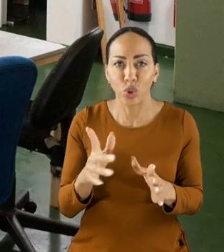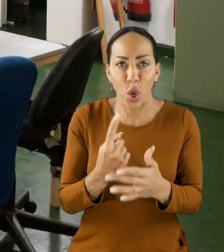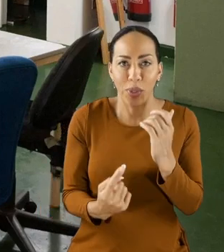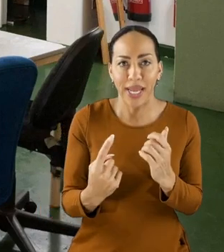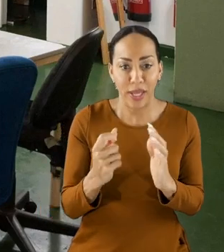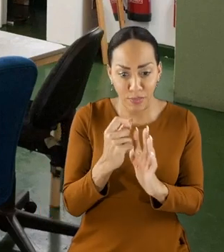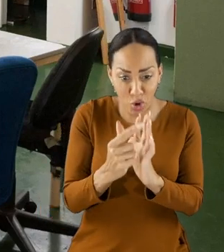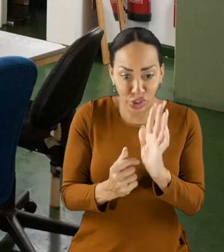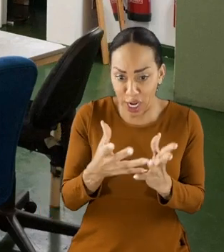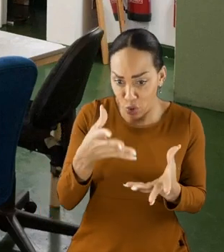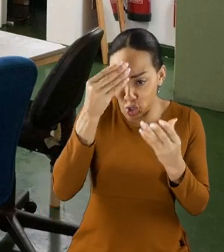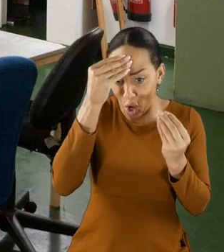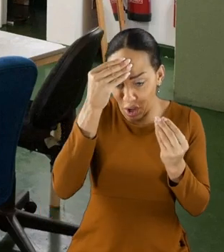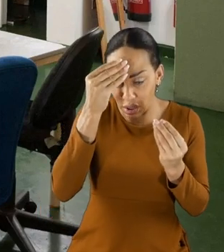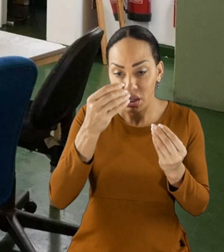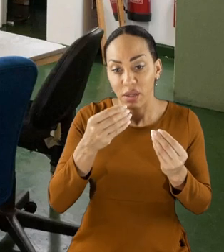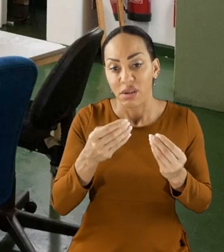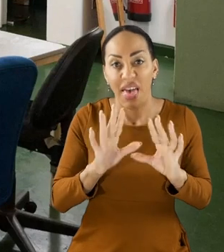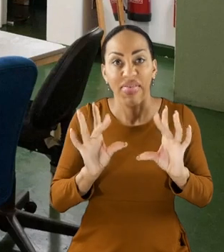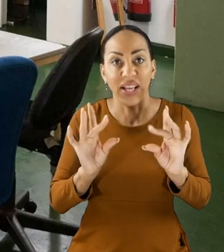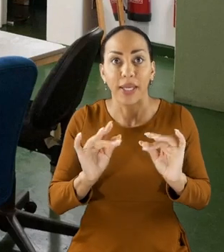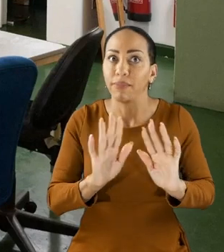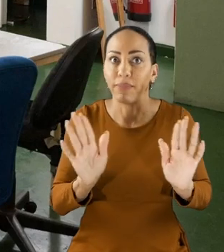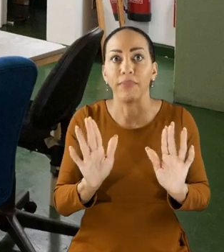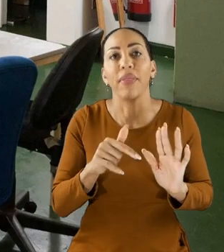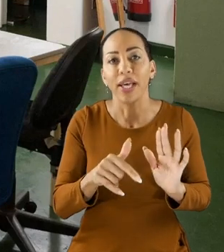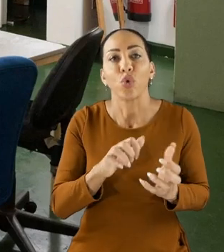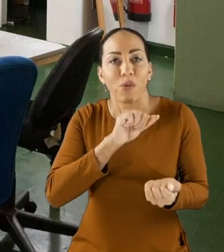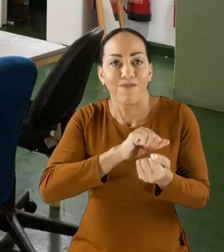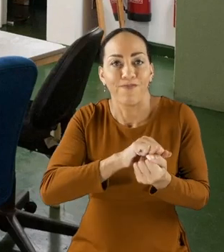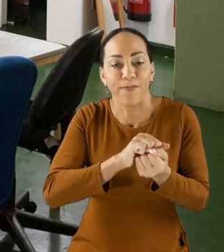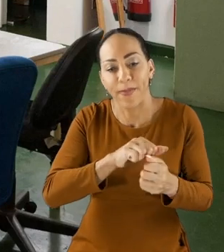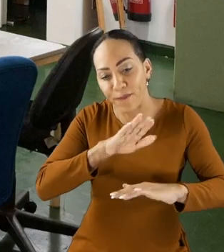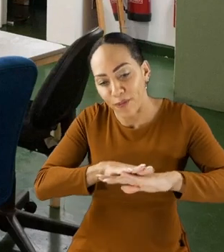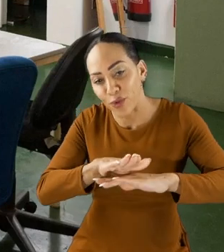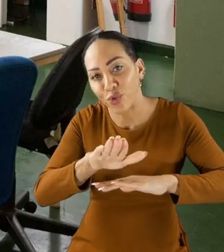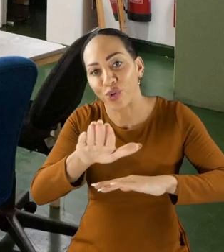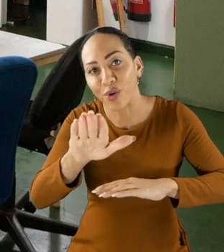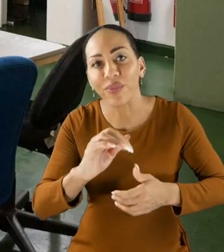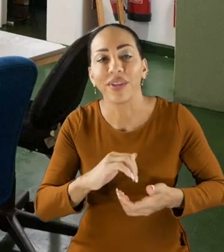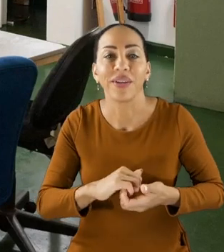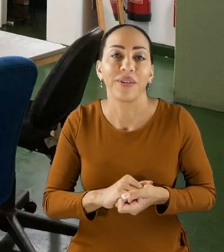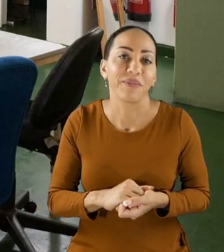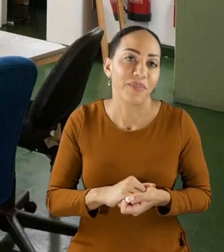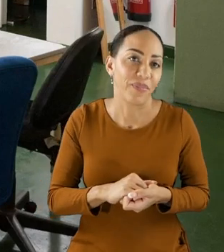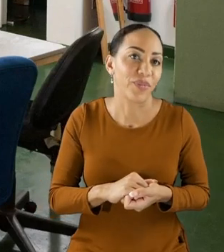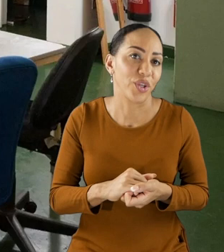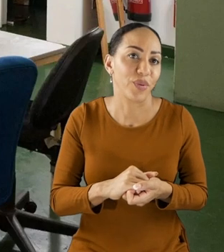really that whatever you learn from this is not something you learn and just do for the project, but something you can actually use in the future. So all these